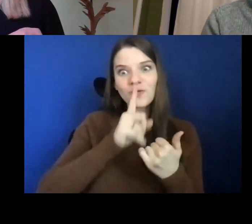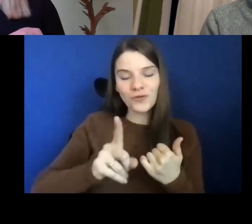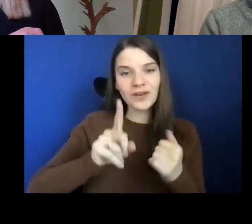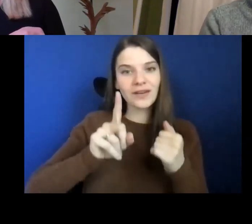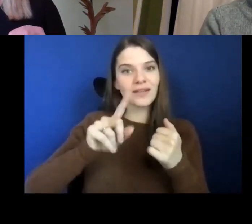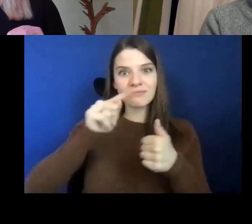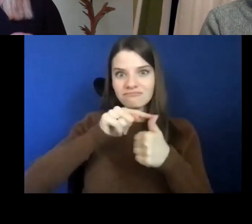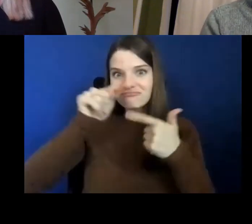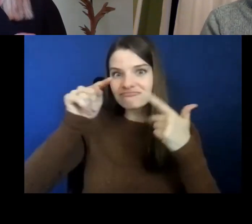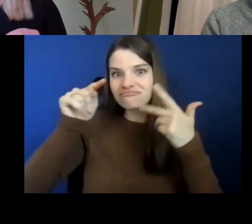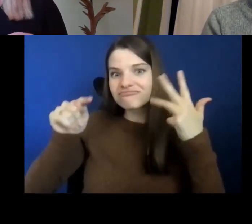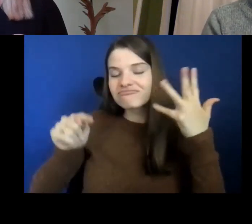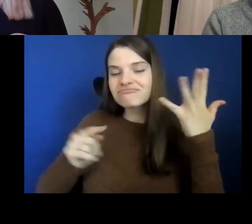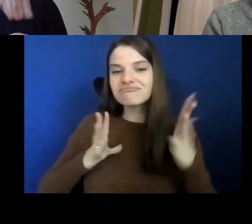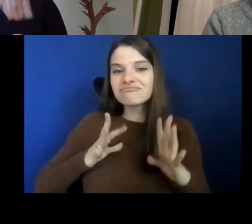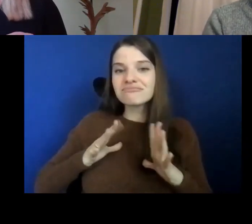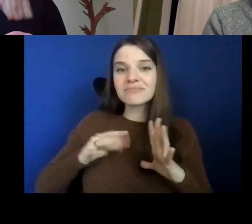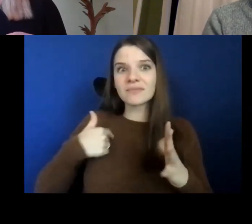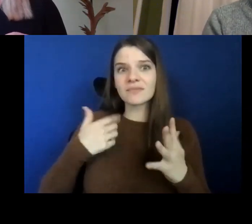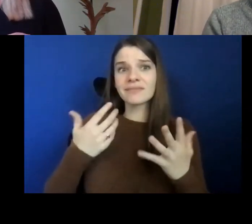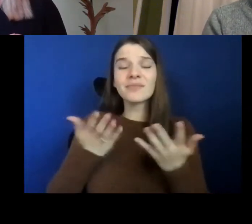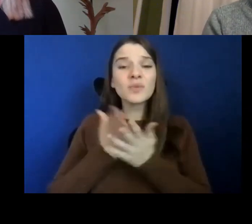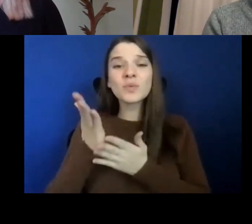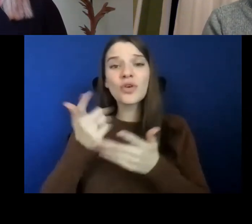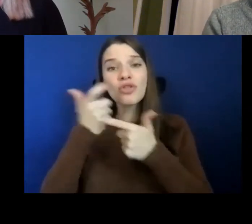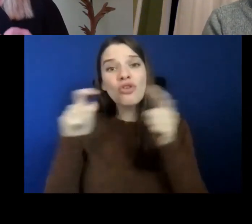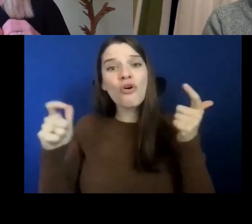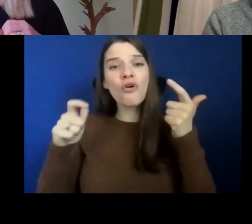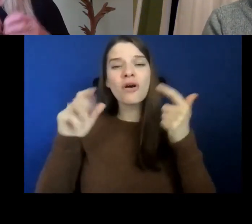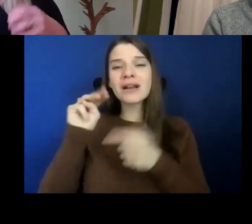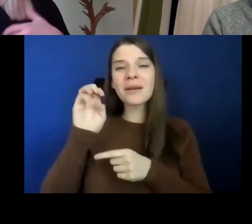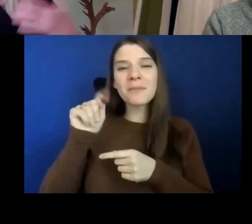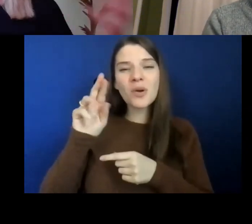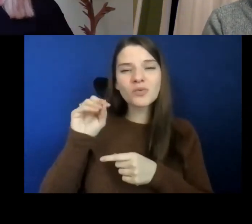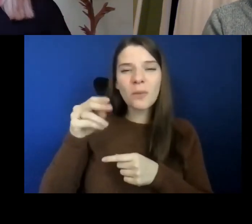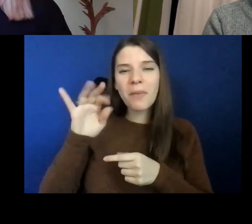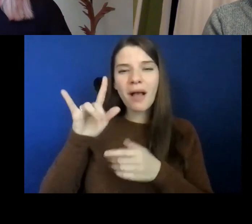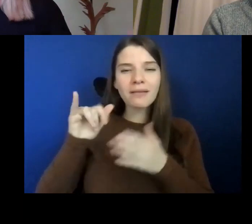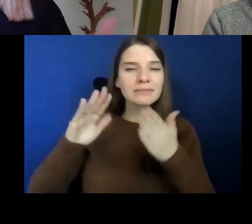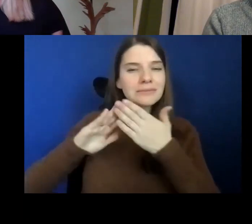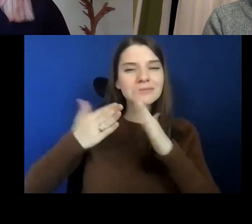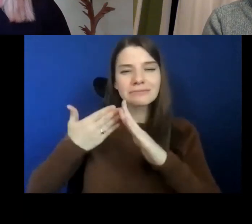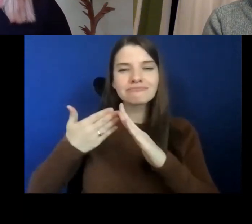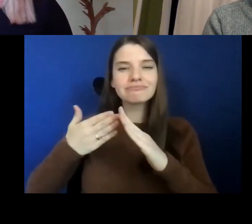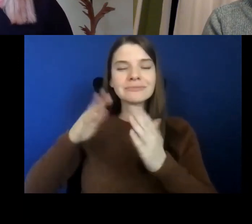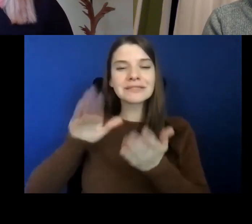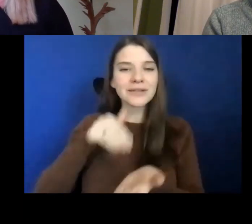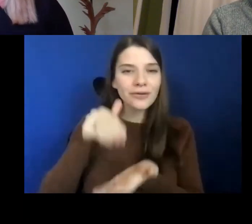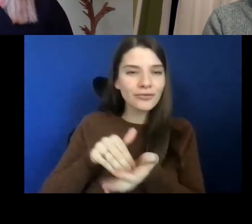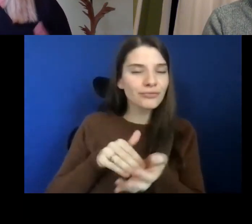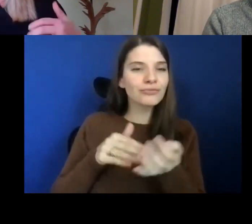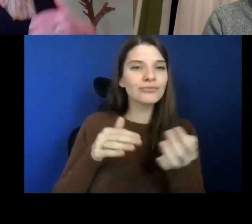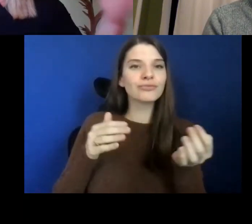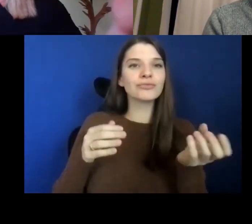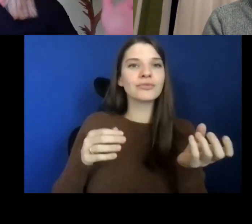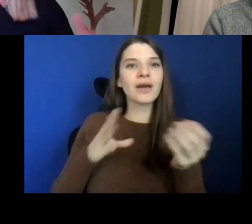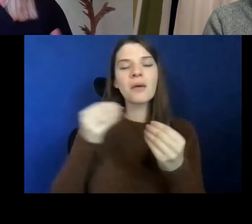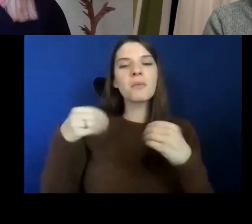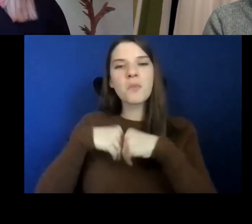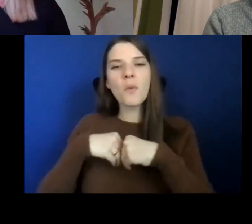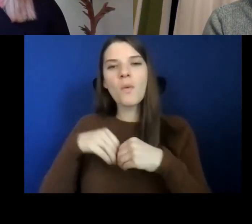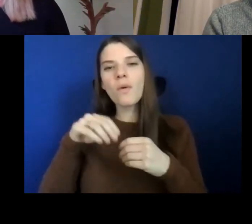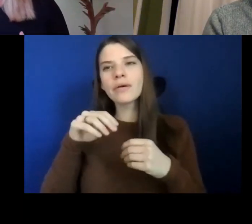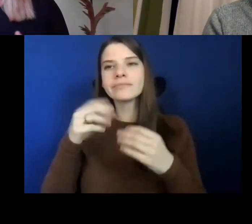throughout, large metropolitan centers with extension into our more suburban and